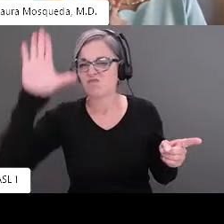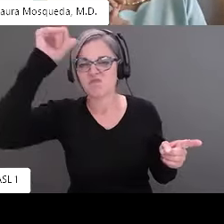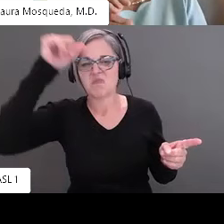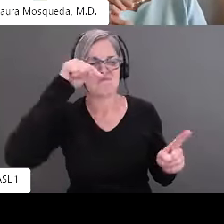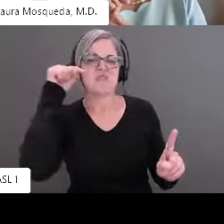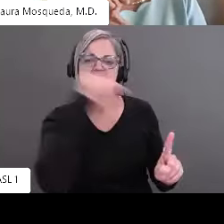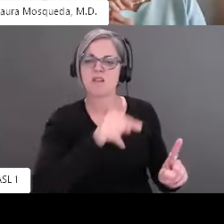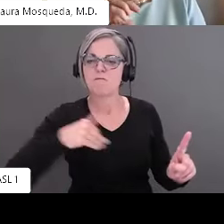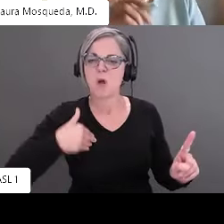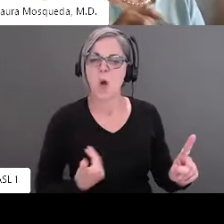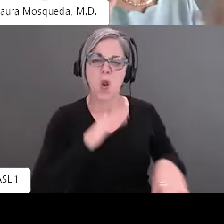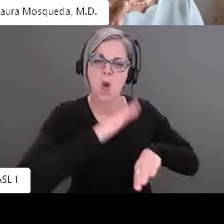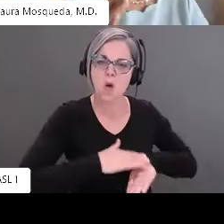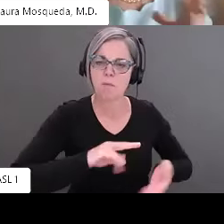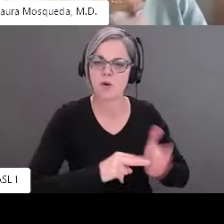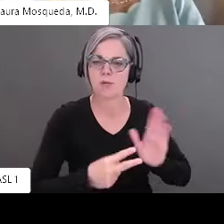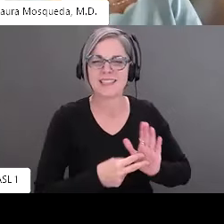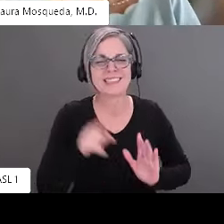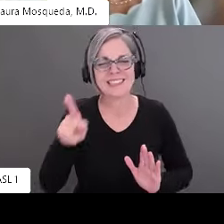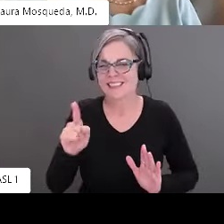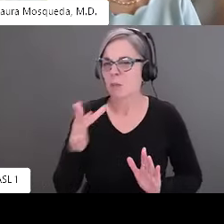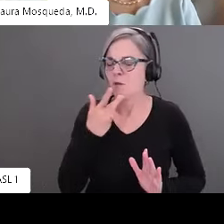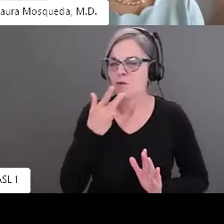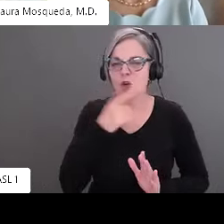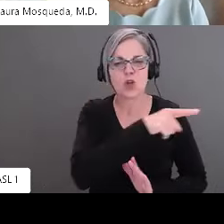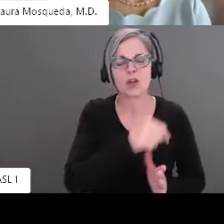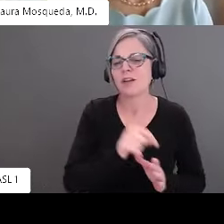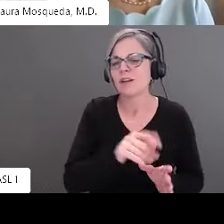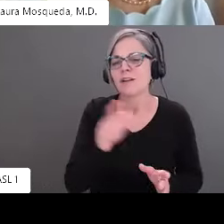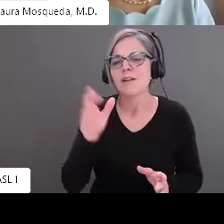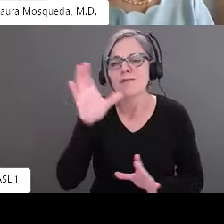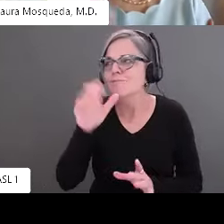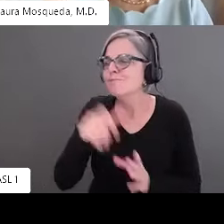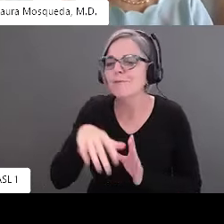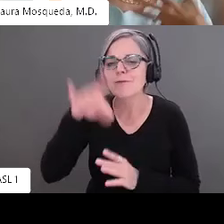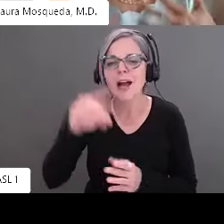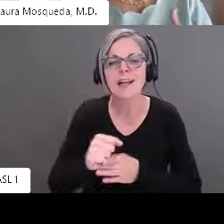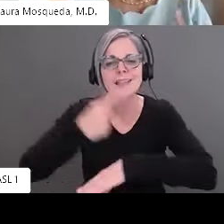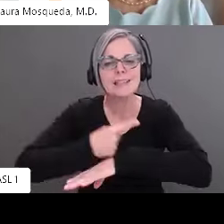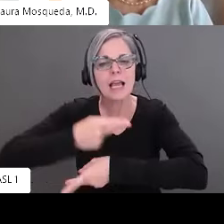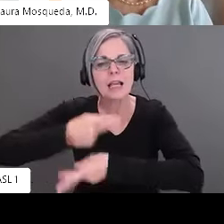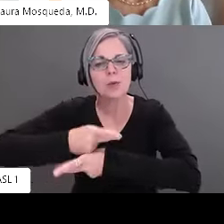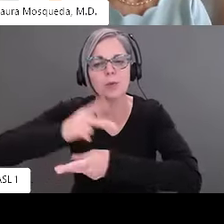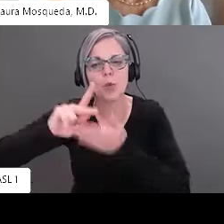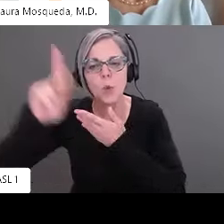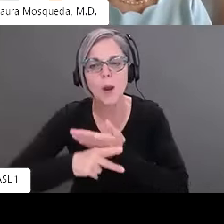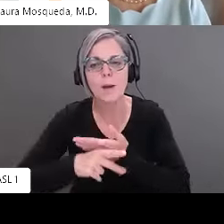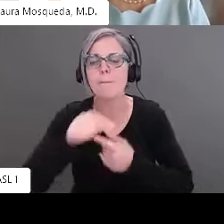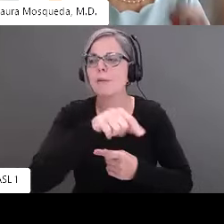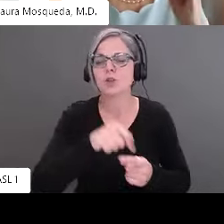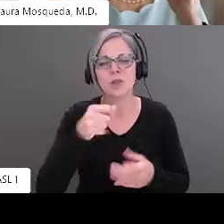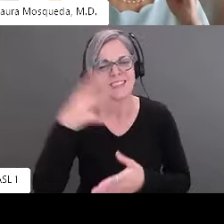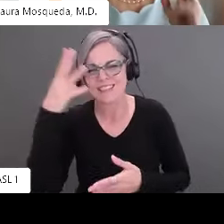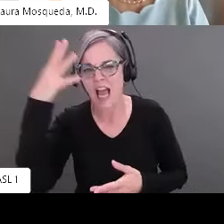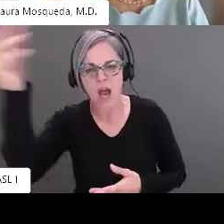program, an adult daycare program, so that he's out of the house a lot of the day, or find other ways to keep them apart.